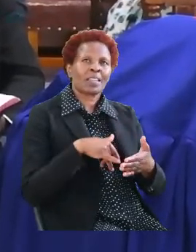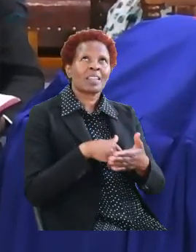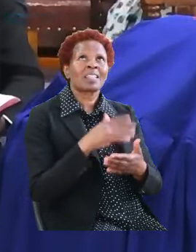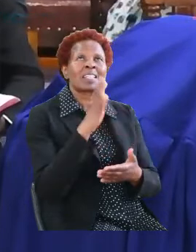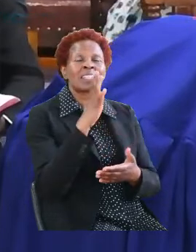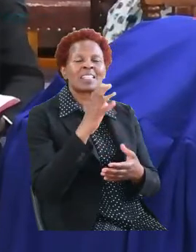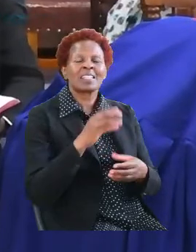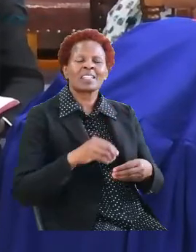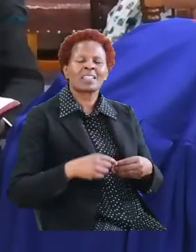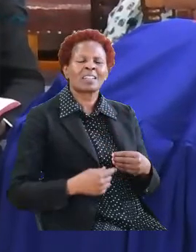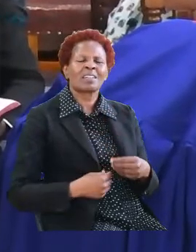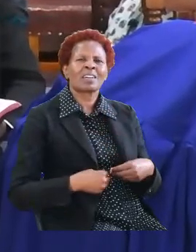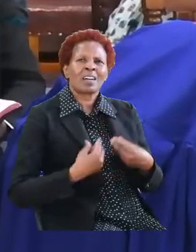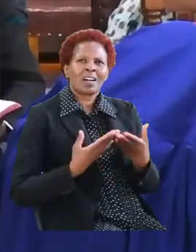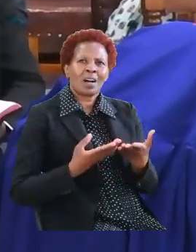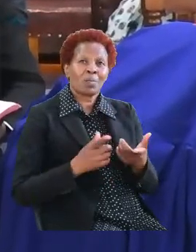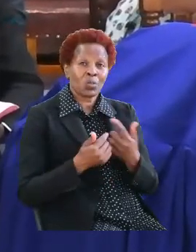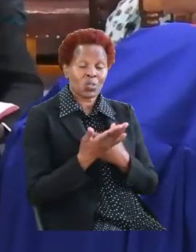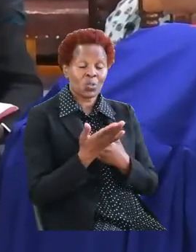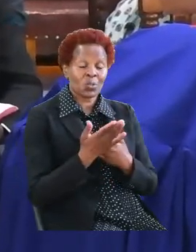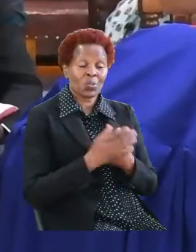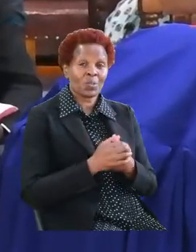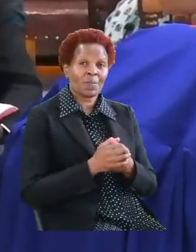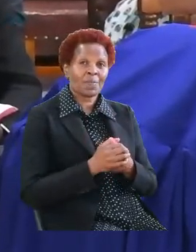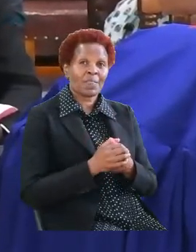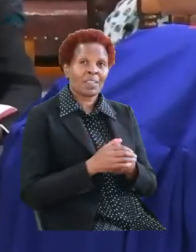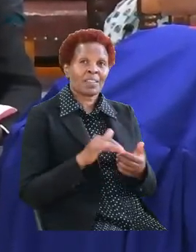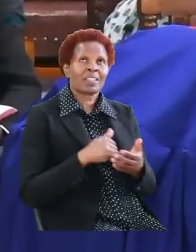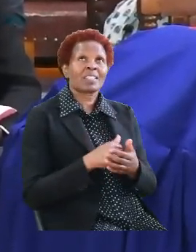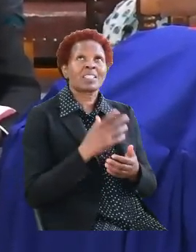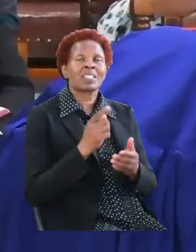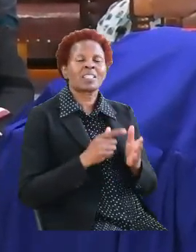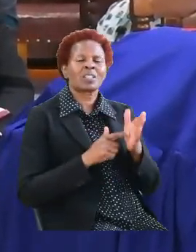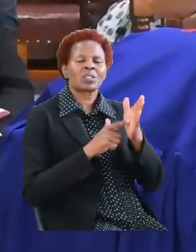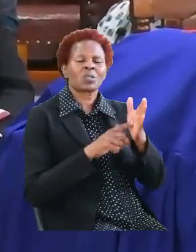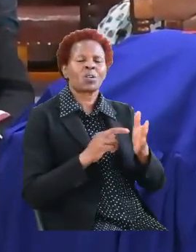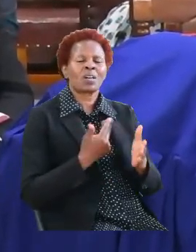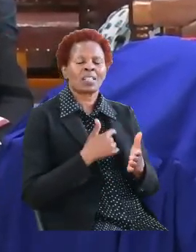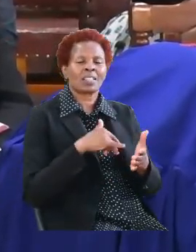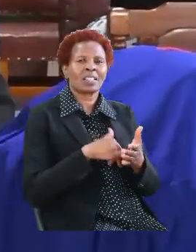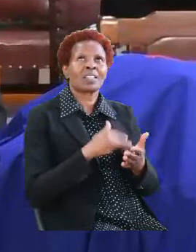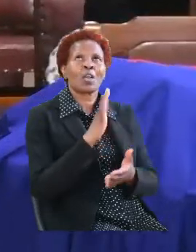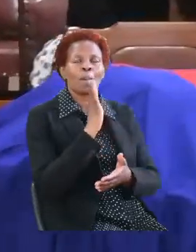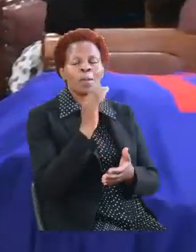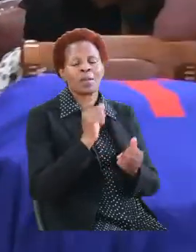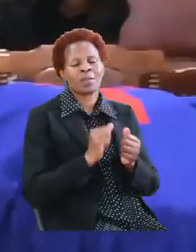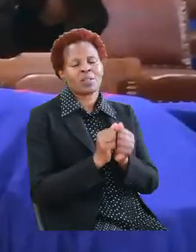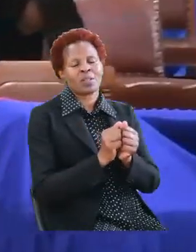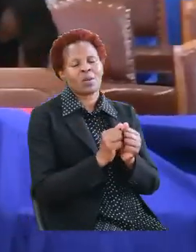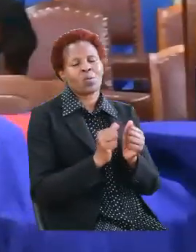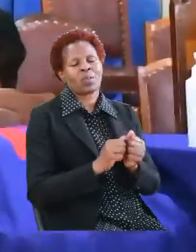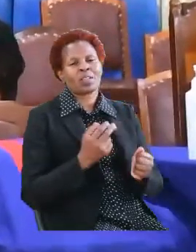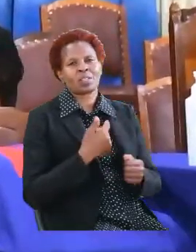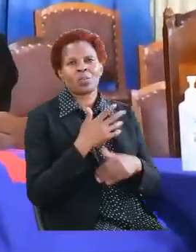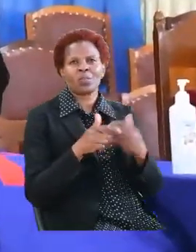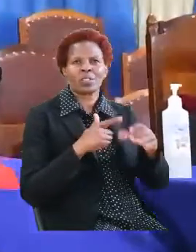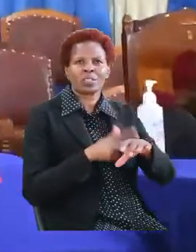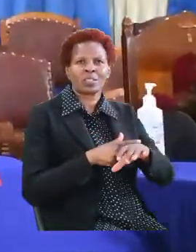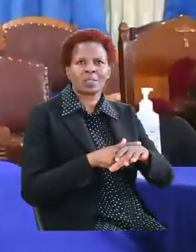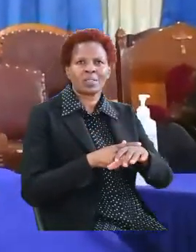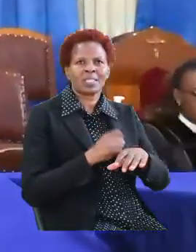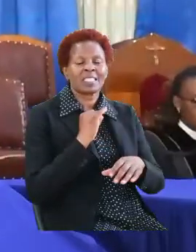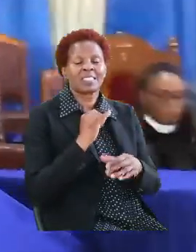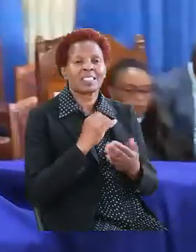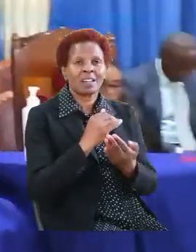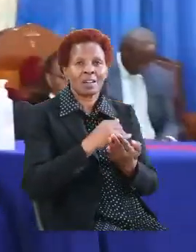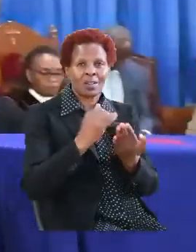again visit us. That again may the Lord confirm to us that he'll be together with us. That every time is a harvest